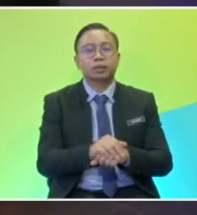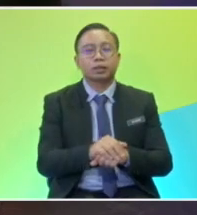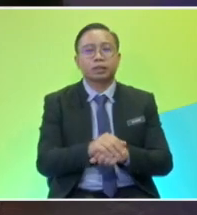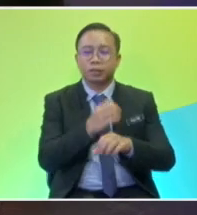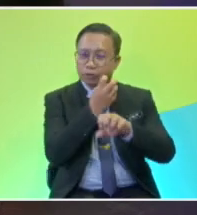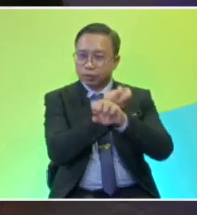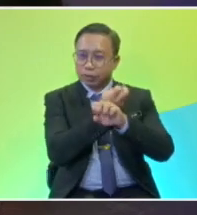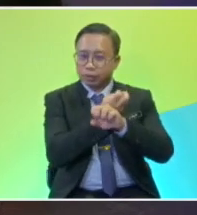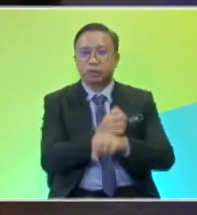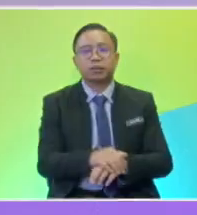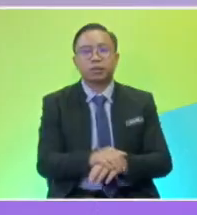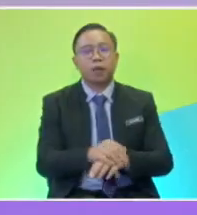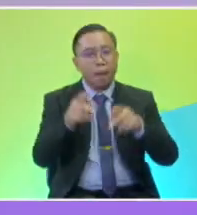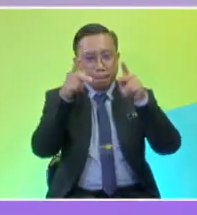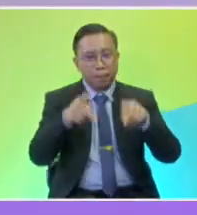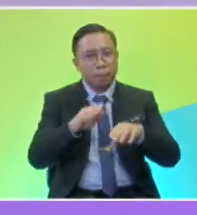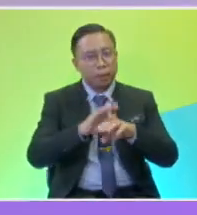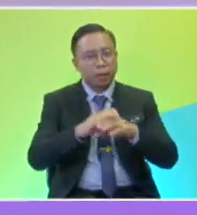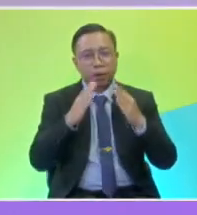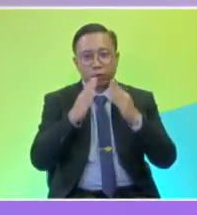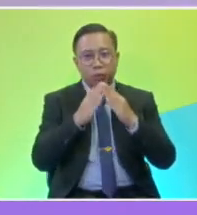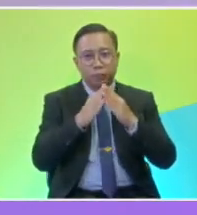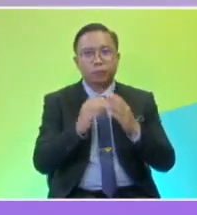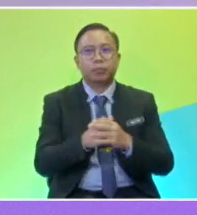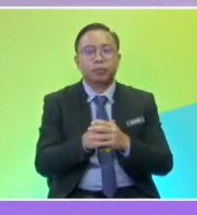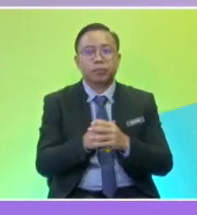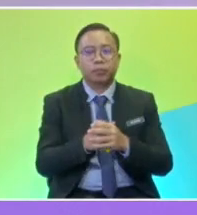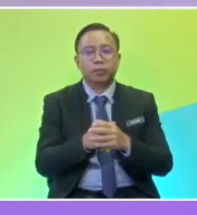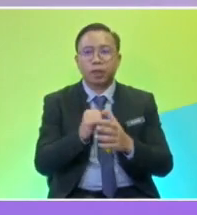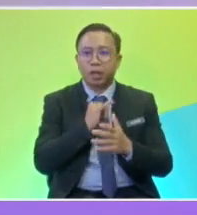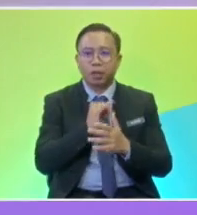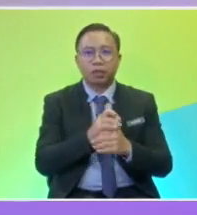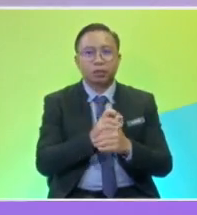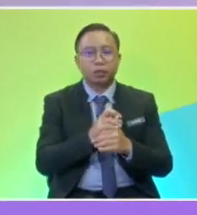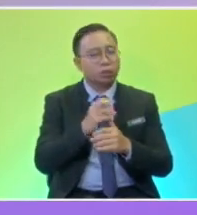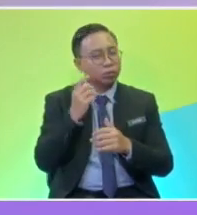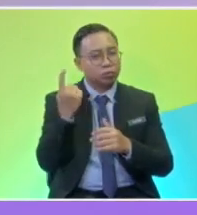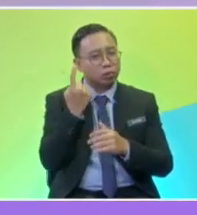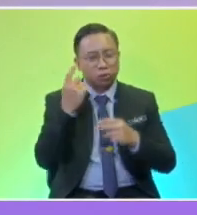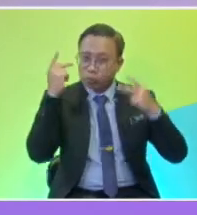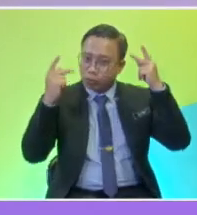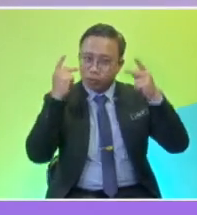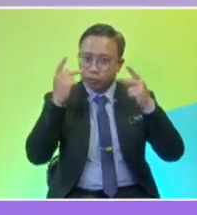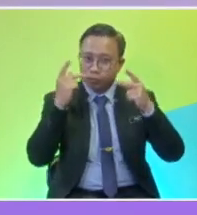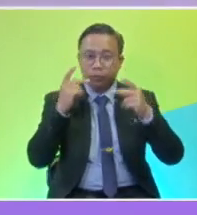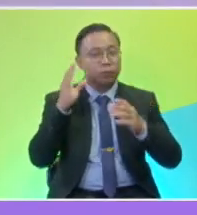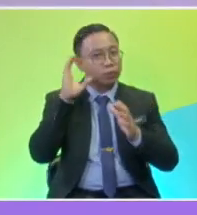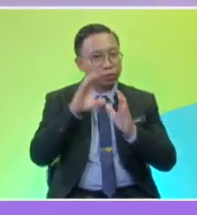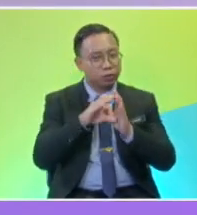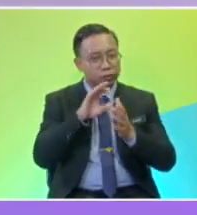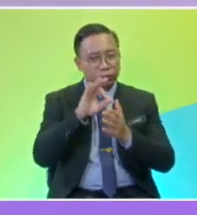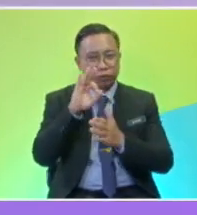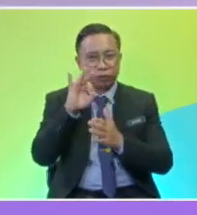Right? People at home, if you are also confused, like what I was, you know, very confused about how to fix a skeleton, we